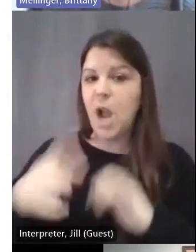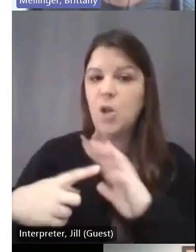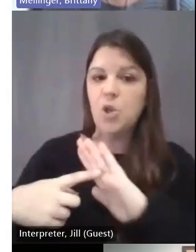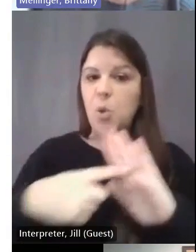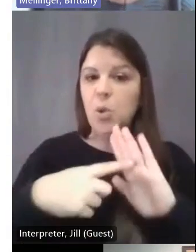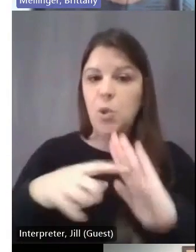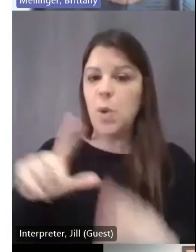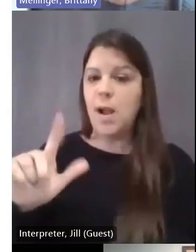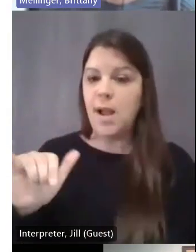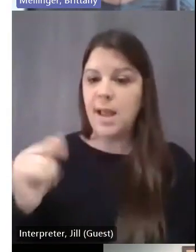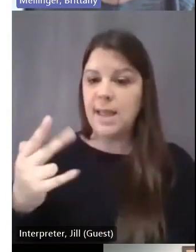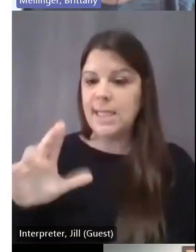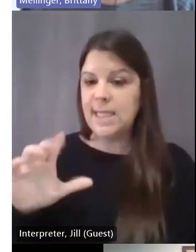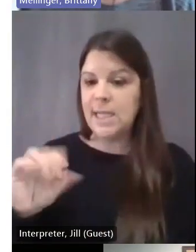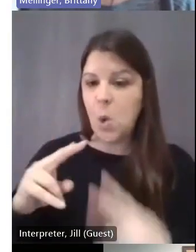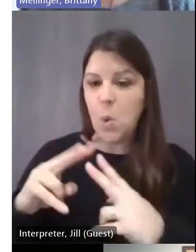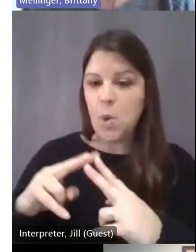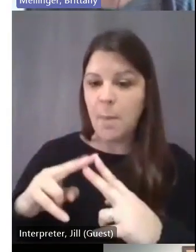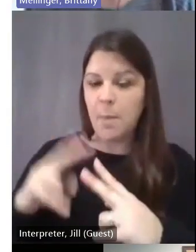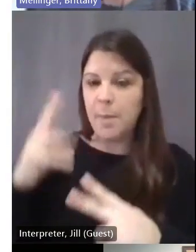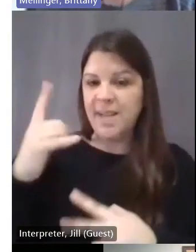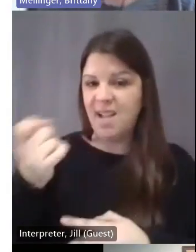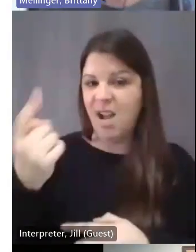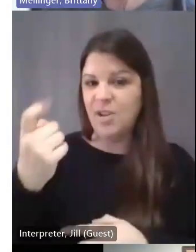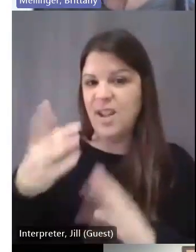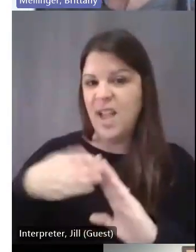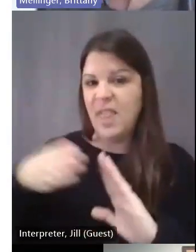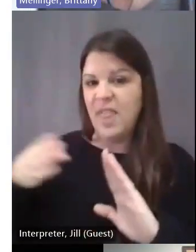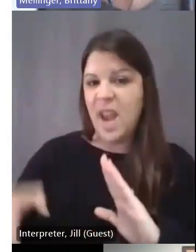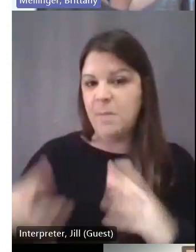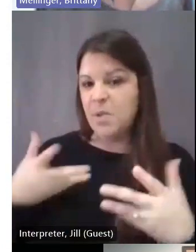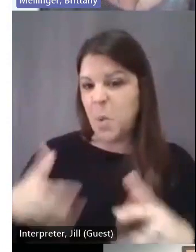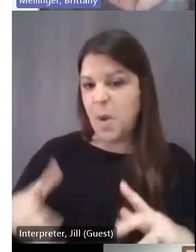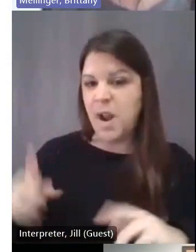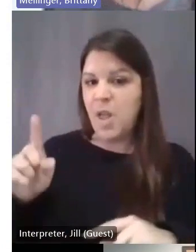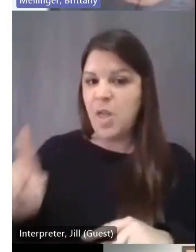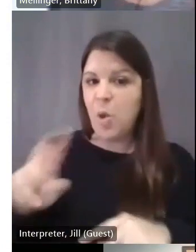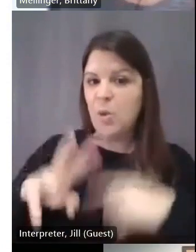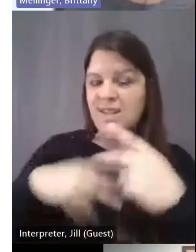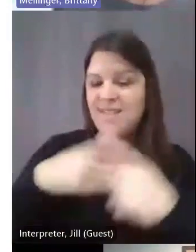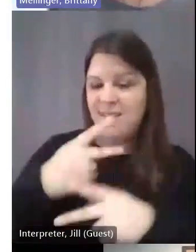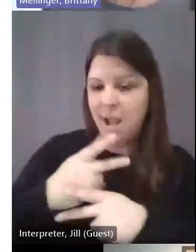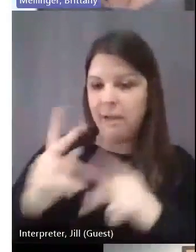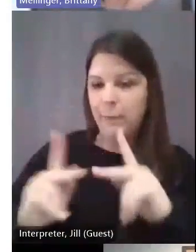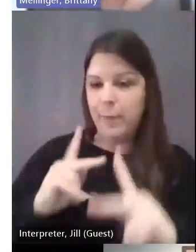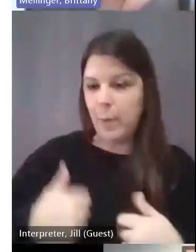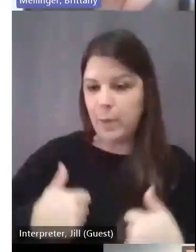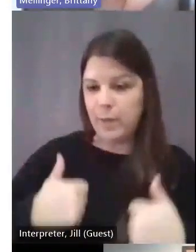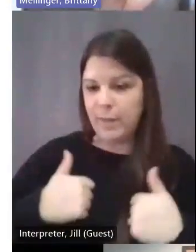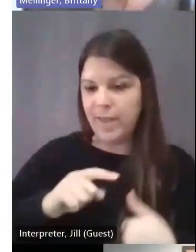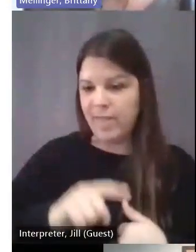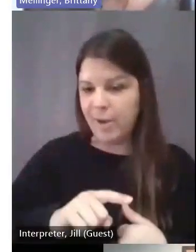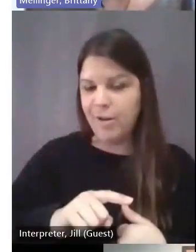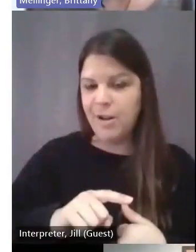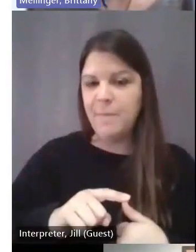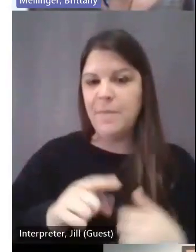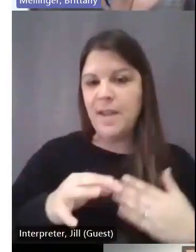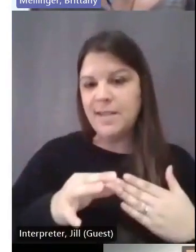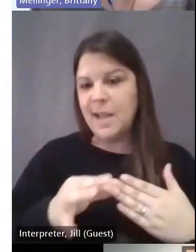to a Latino couple because the seller knows that the neighbors don't want these kinds of people in their neighborhood. That's an example of